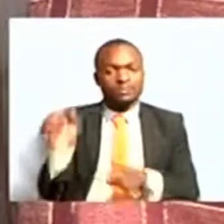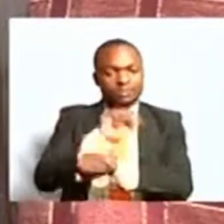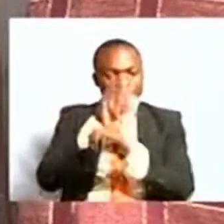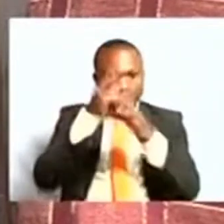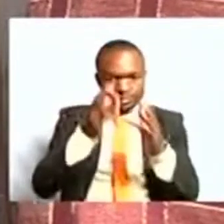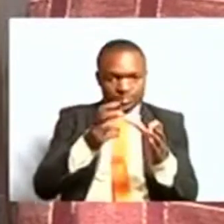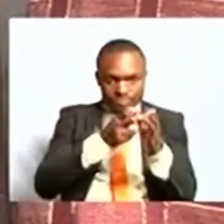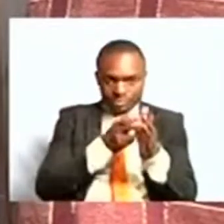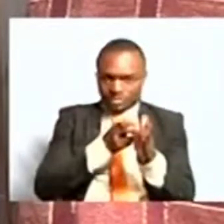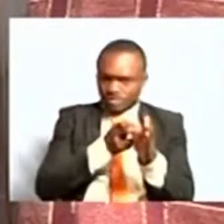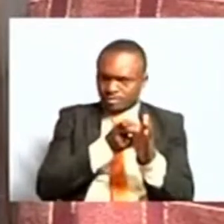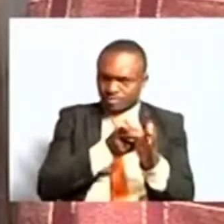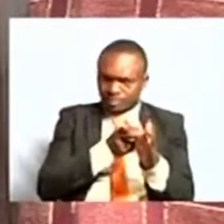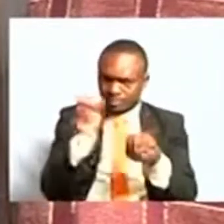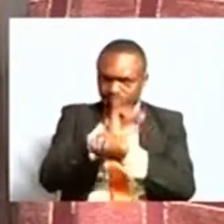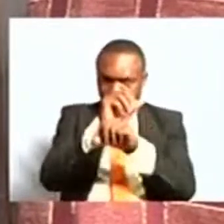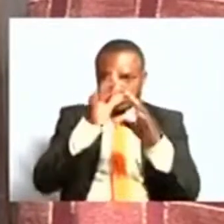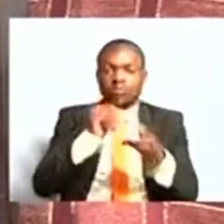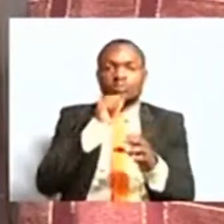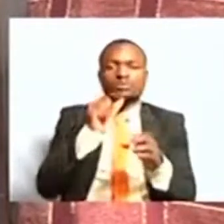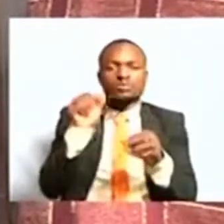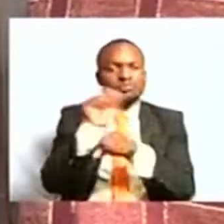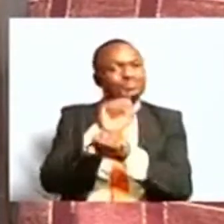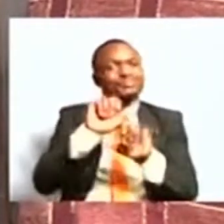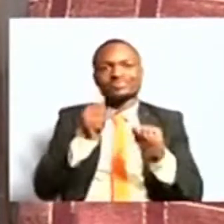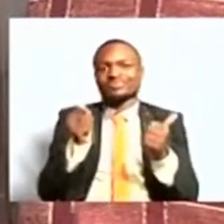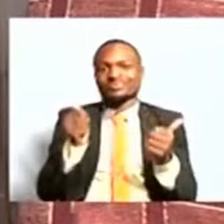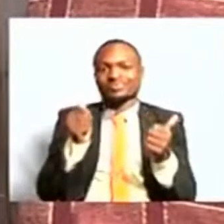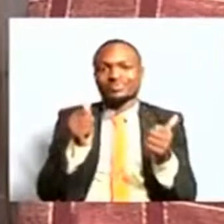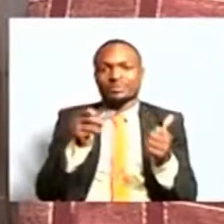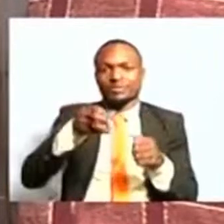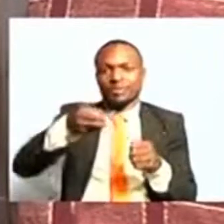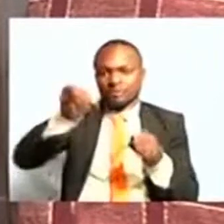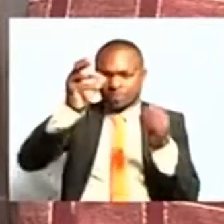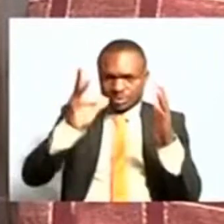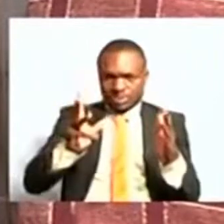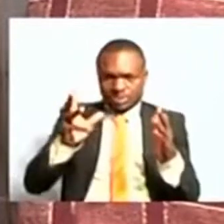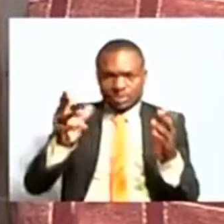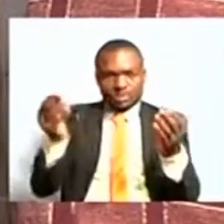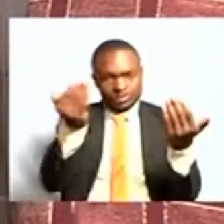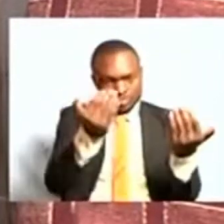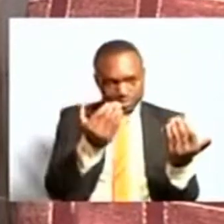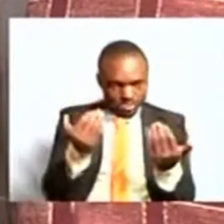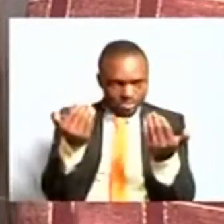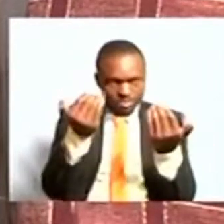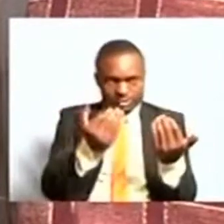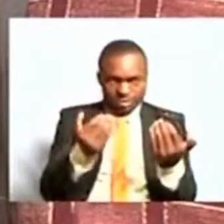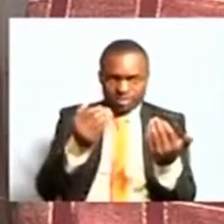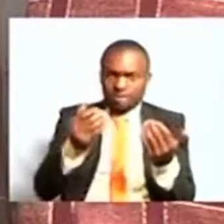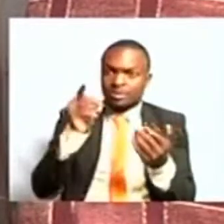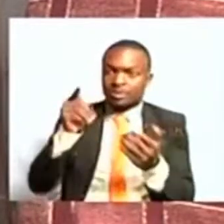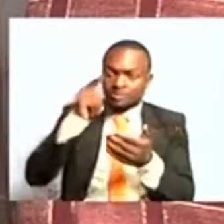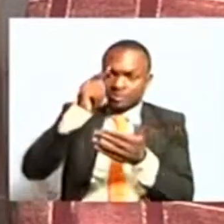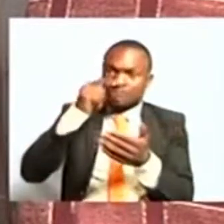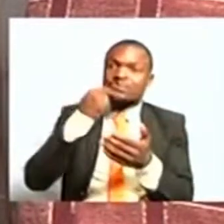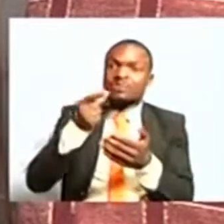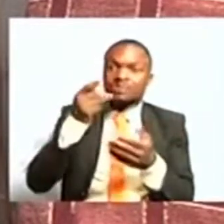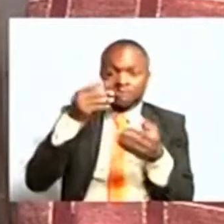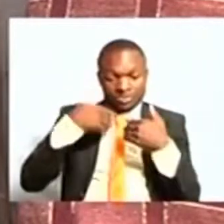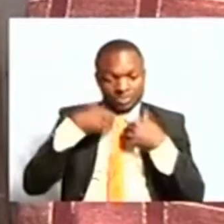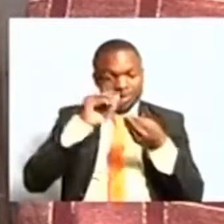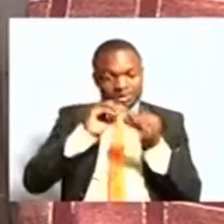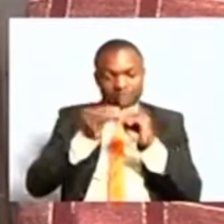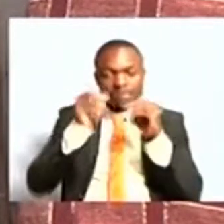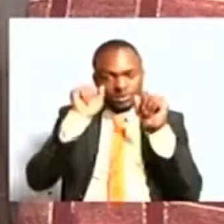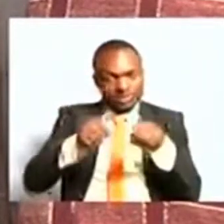truck drivers not driving well, the issue of owners of buses. That's why I mentioned earlier we have numbers. Please get